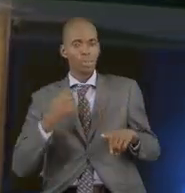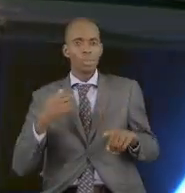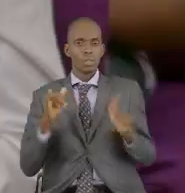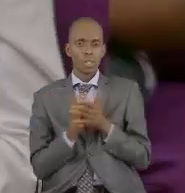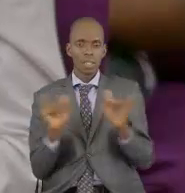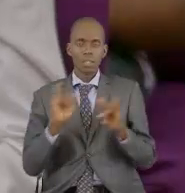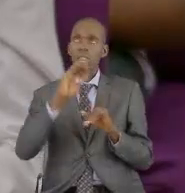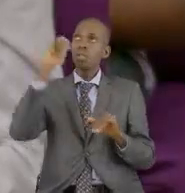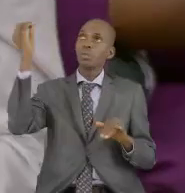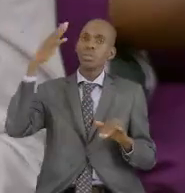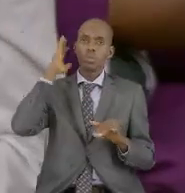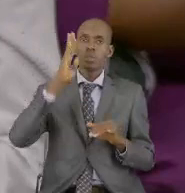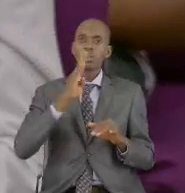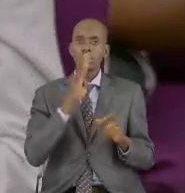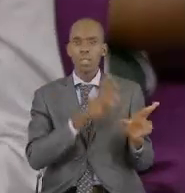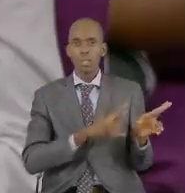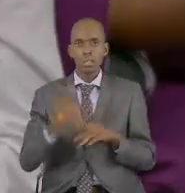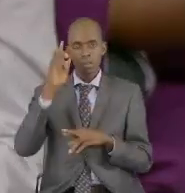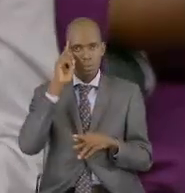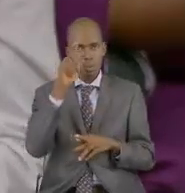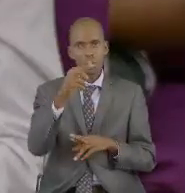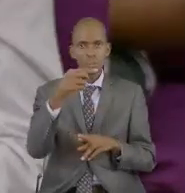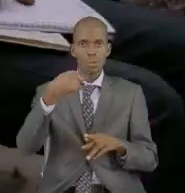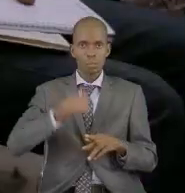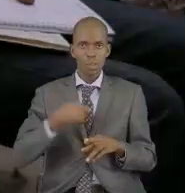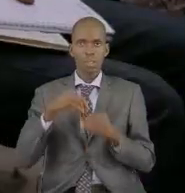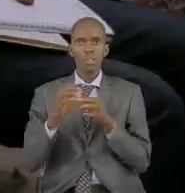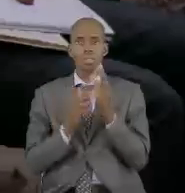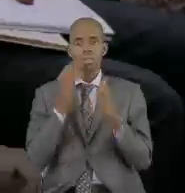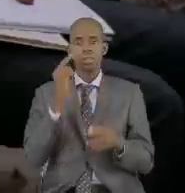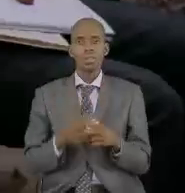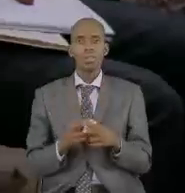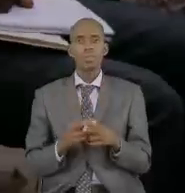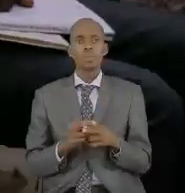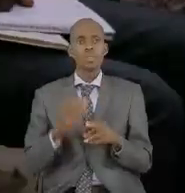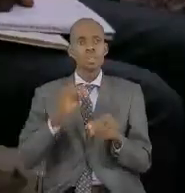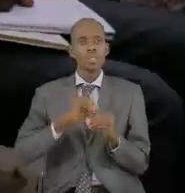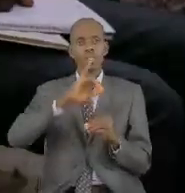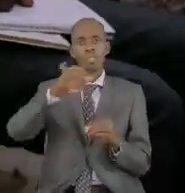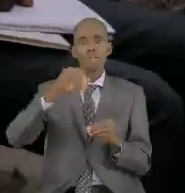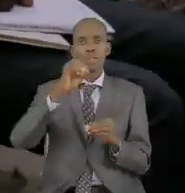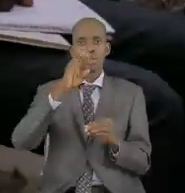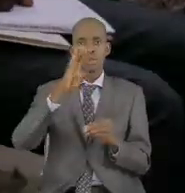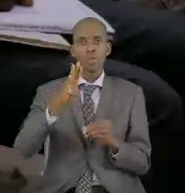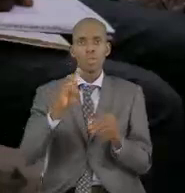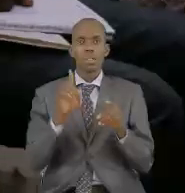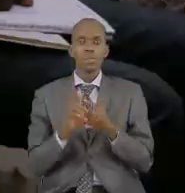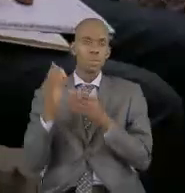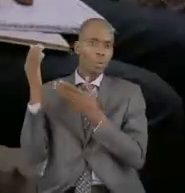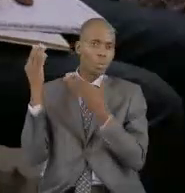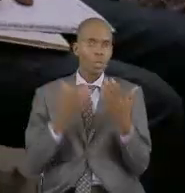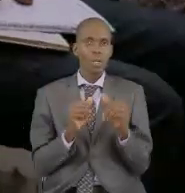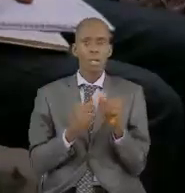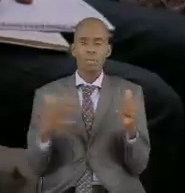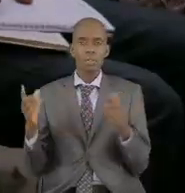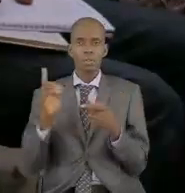available for you. For me. Look at Job. As we bring everything to a conclusion,